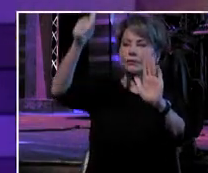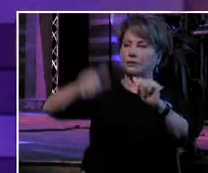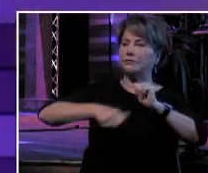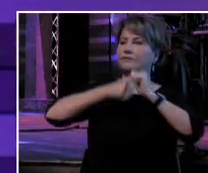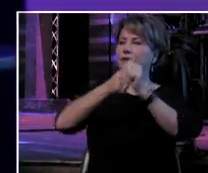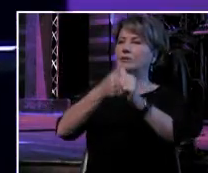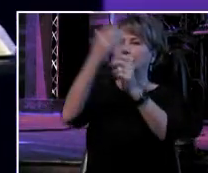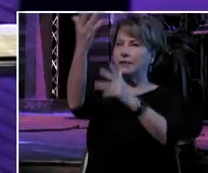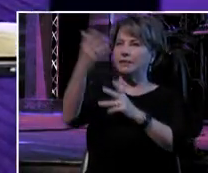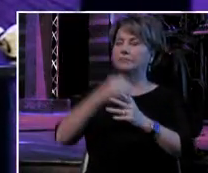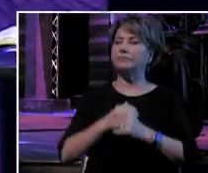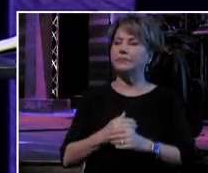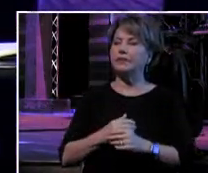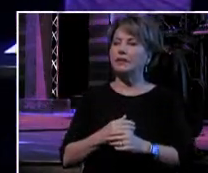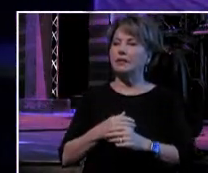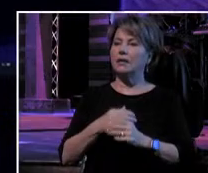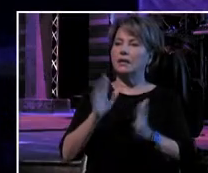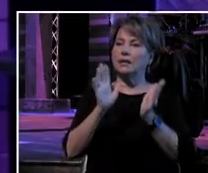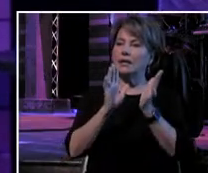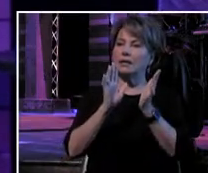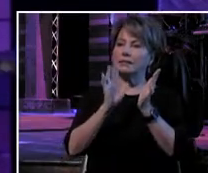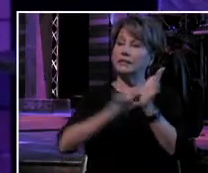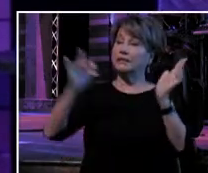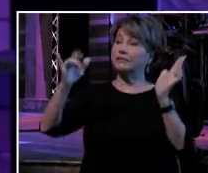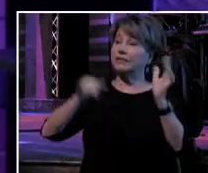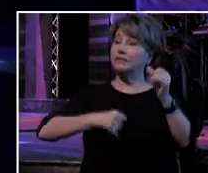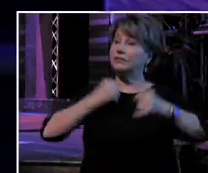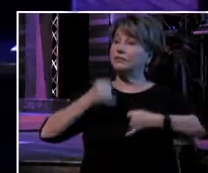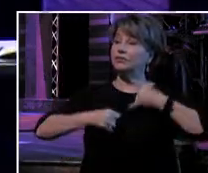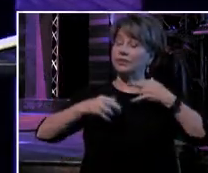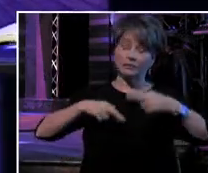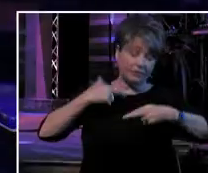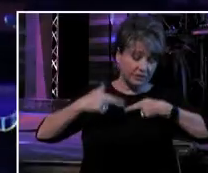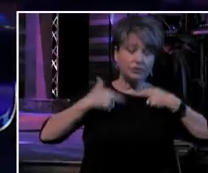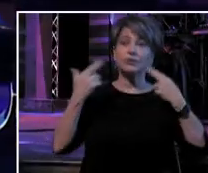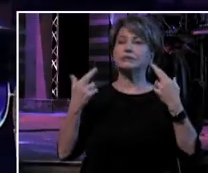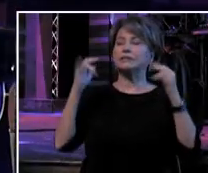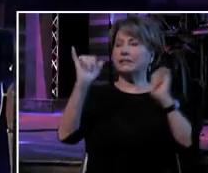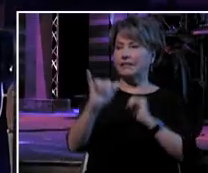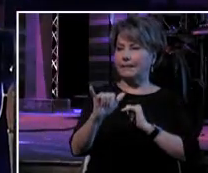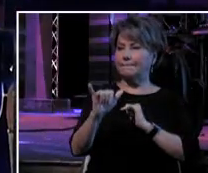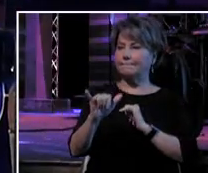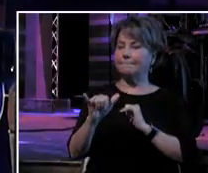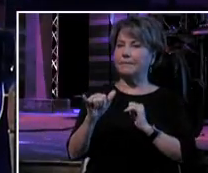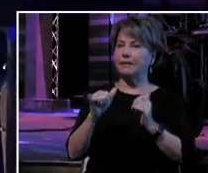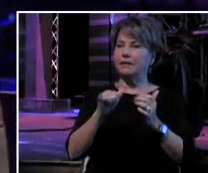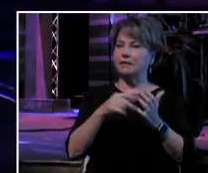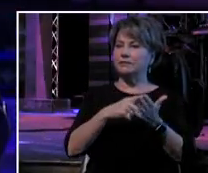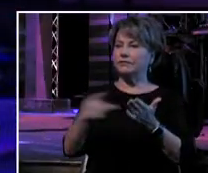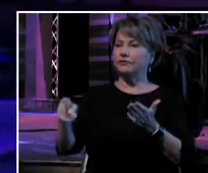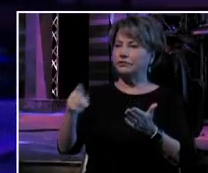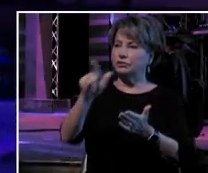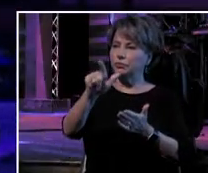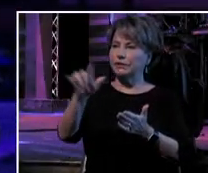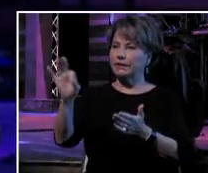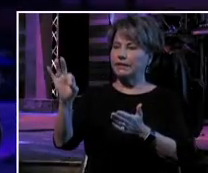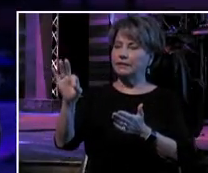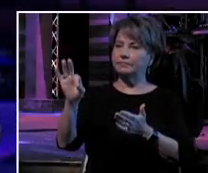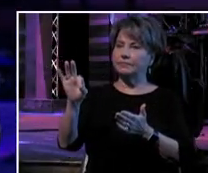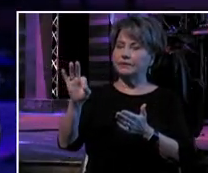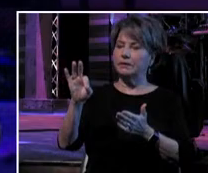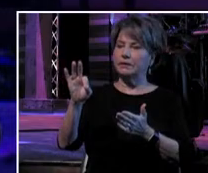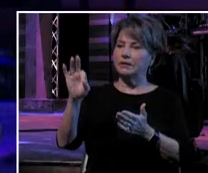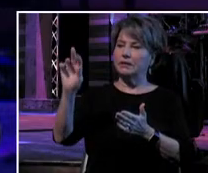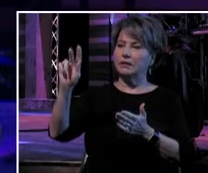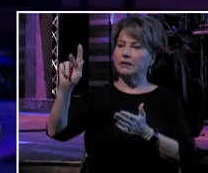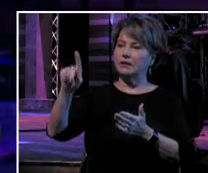Paul says, I take joy, I rejoice. But look at one other passage with me. Verse 29 of Philippians